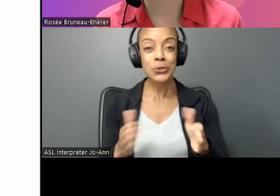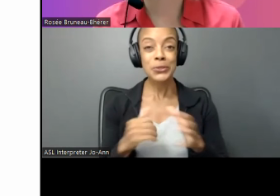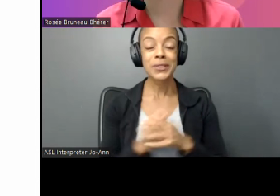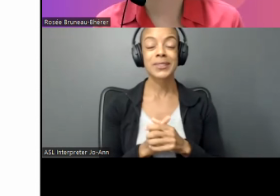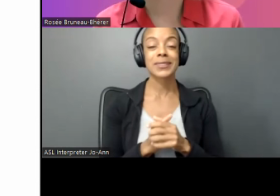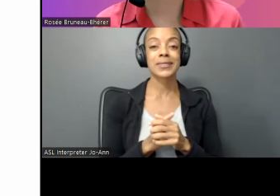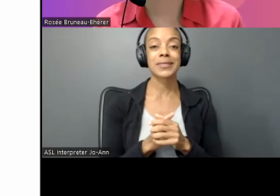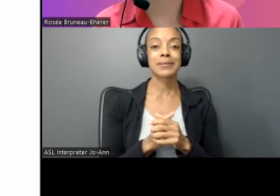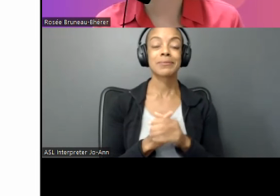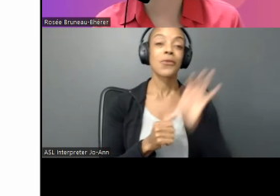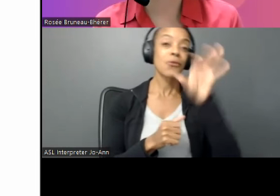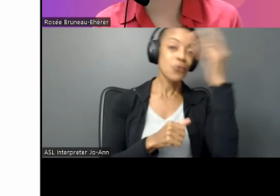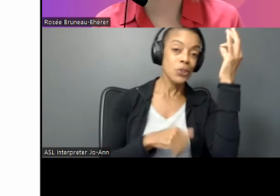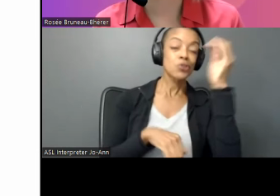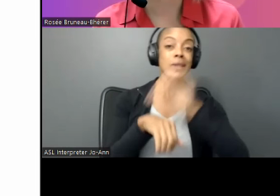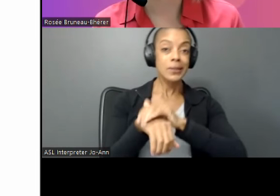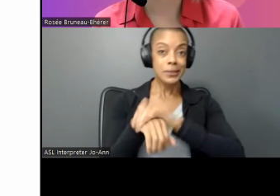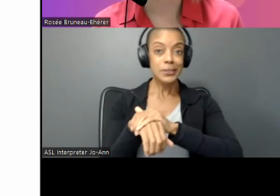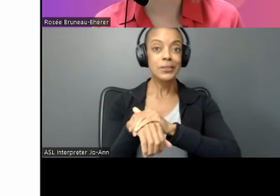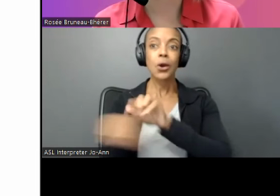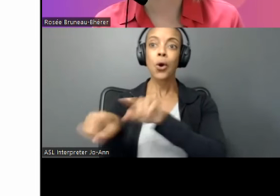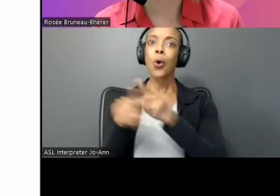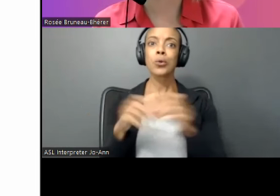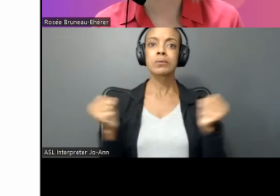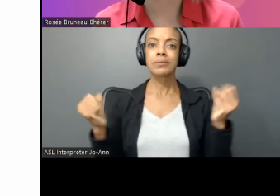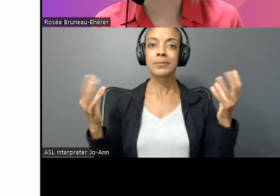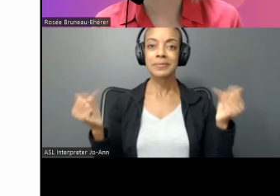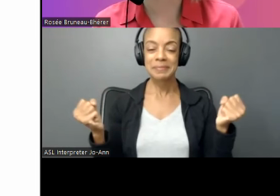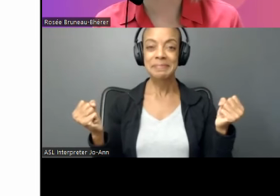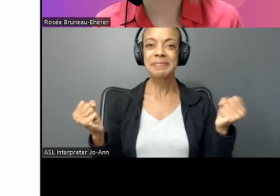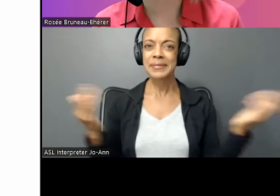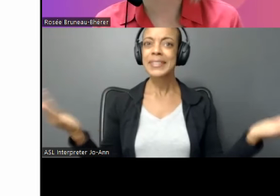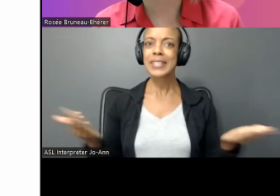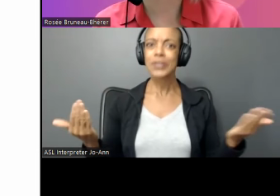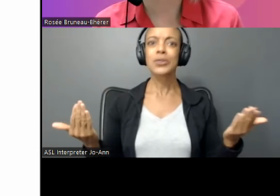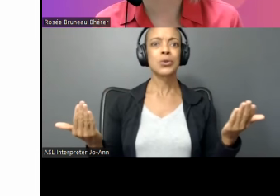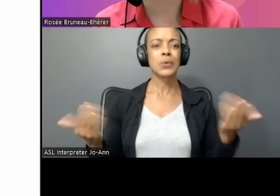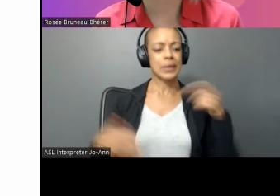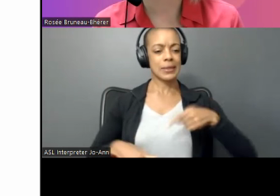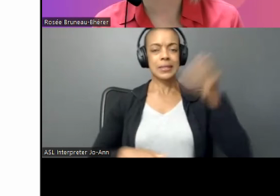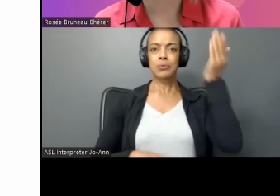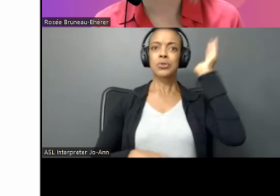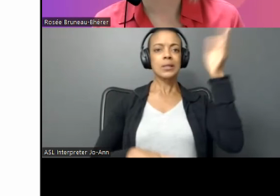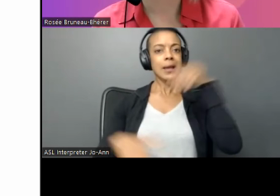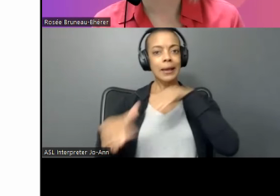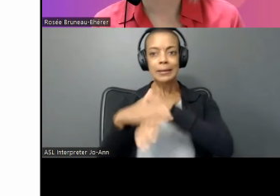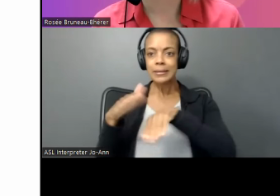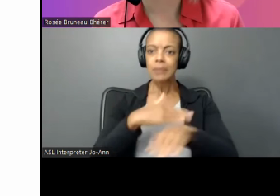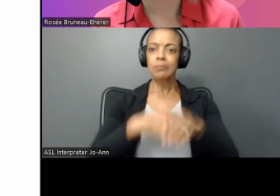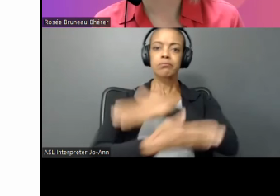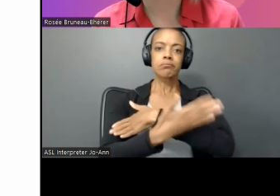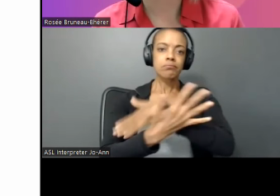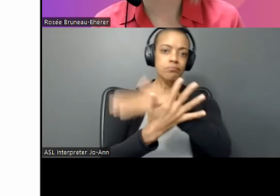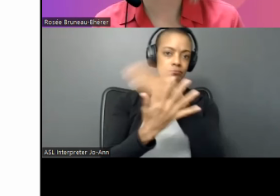for French and English, and also for sign language, who are here today to make this presentation accessible to all.